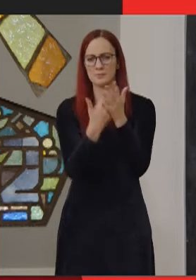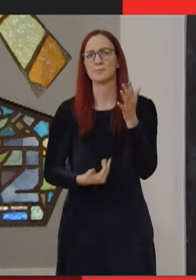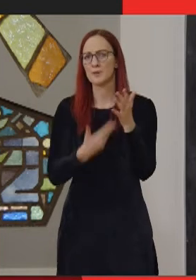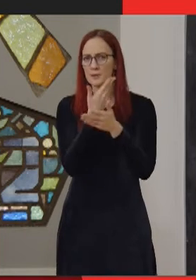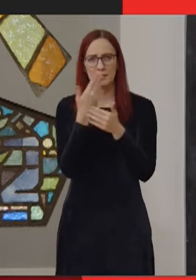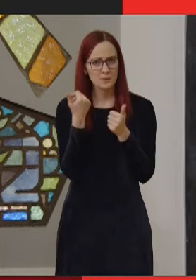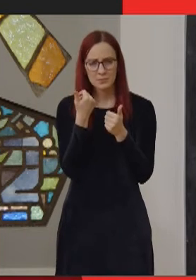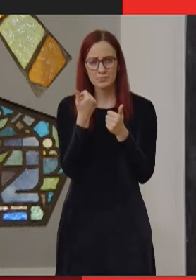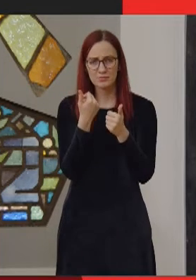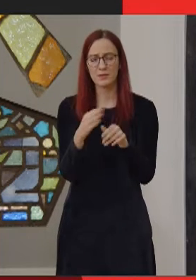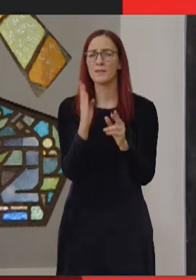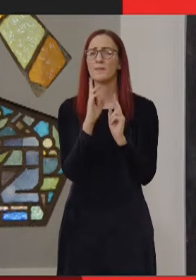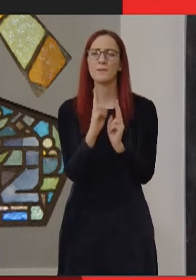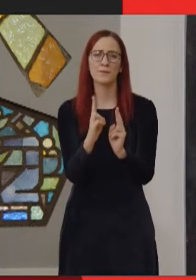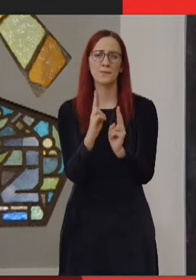convinced that